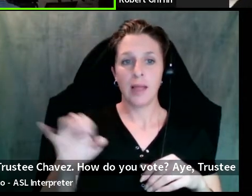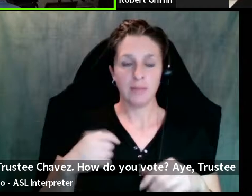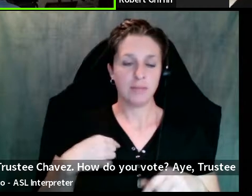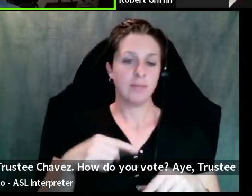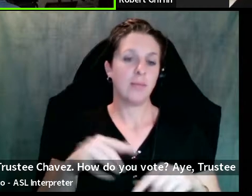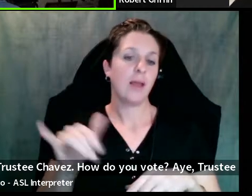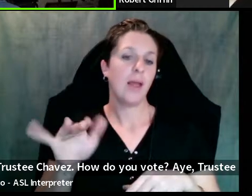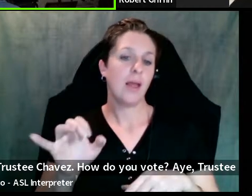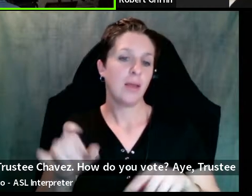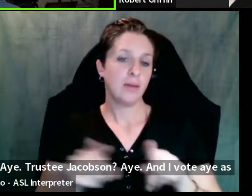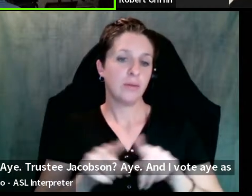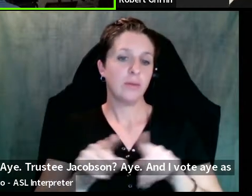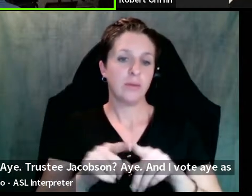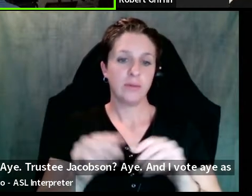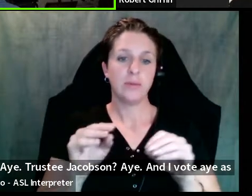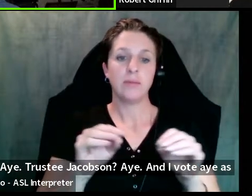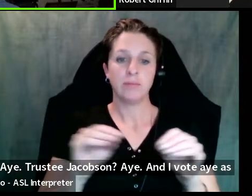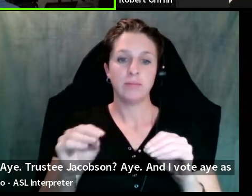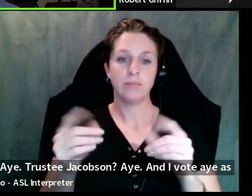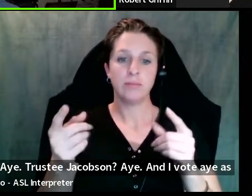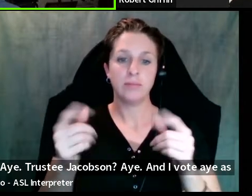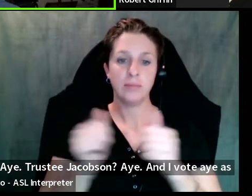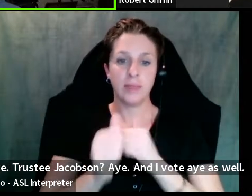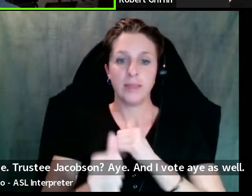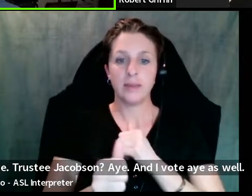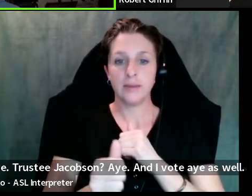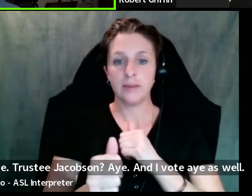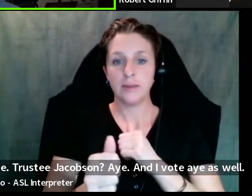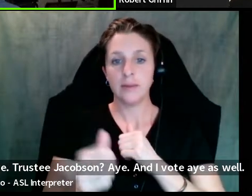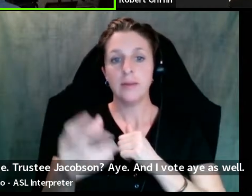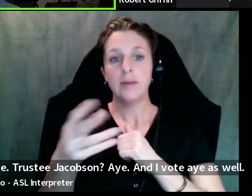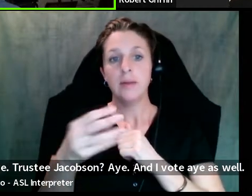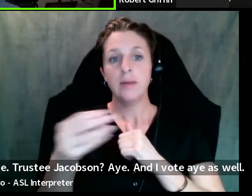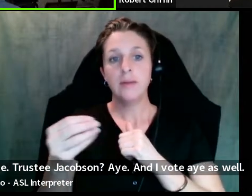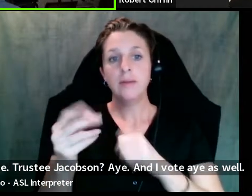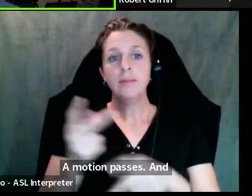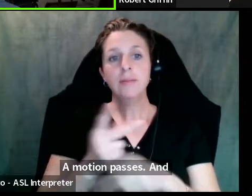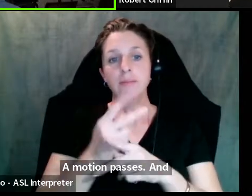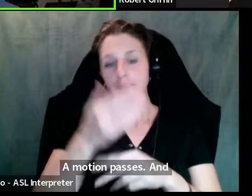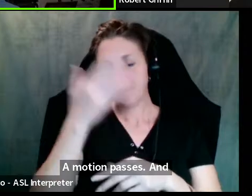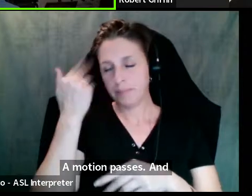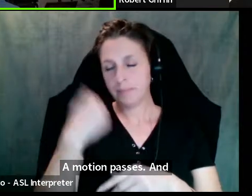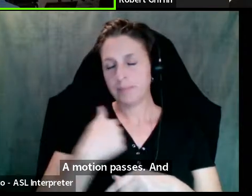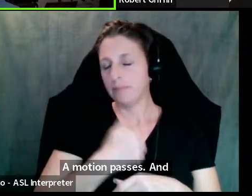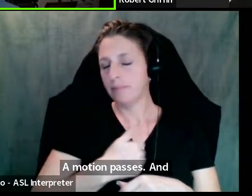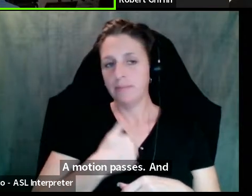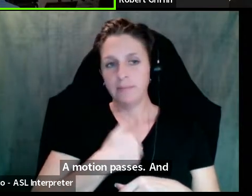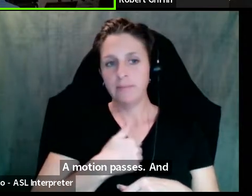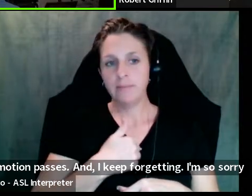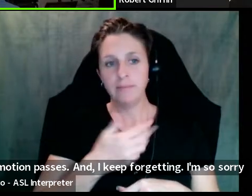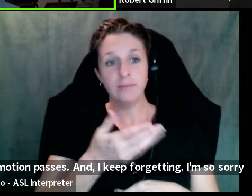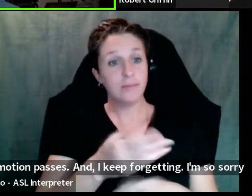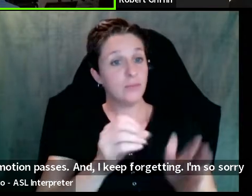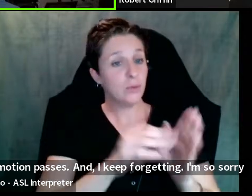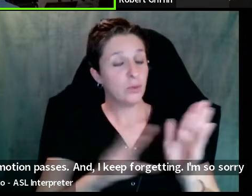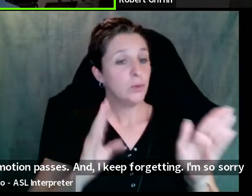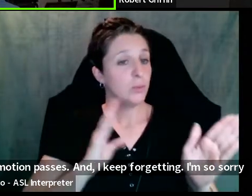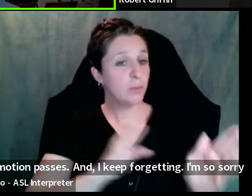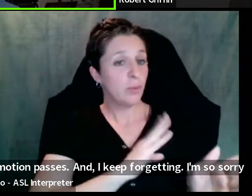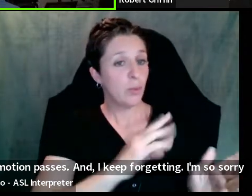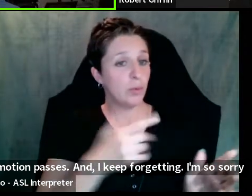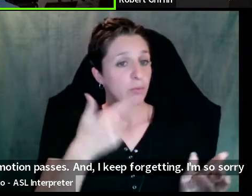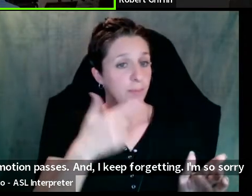Motion passes. And I keep forgetting, I'm so sorry. Student board reps, how do you